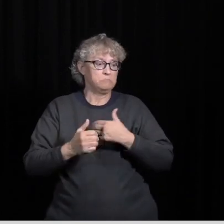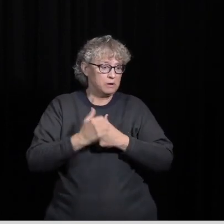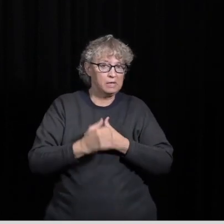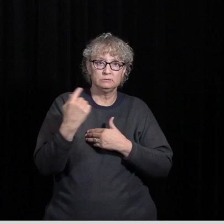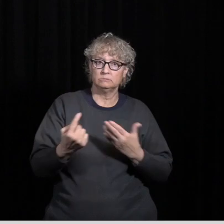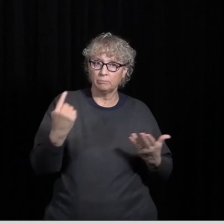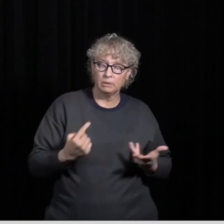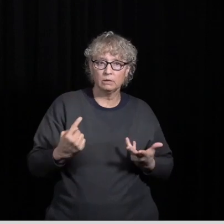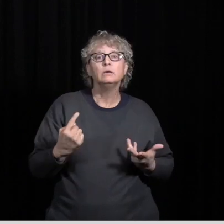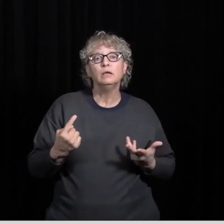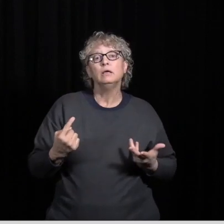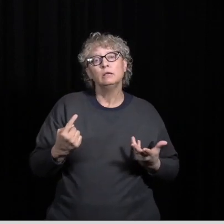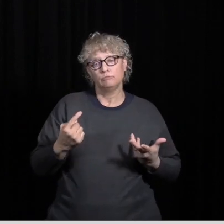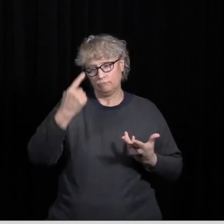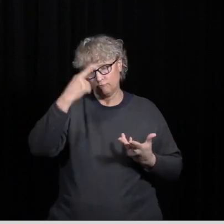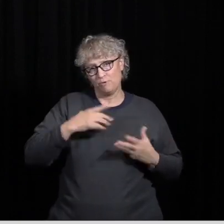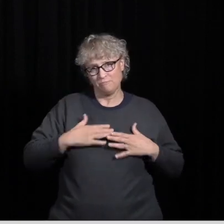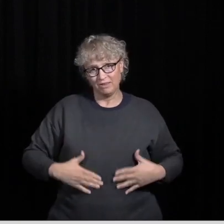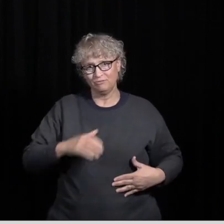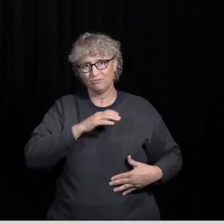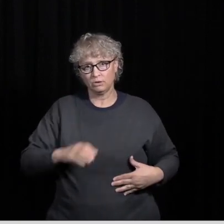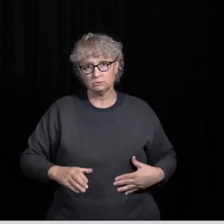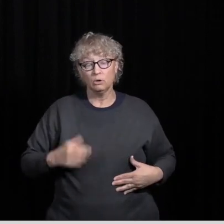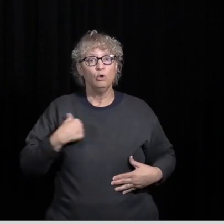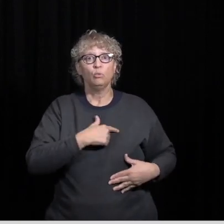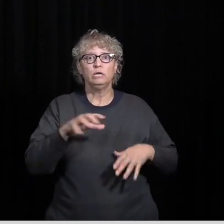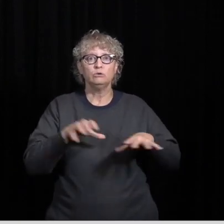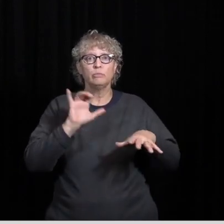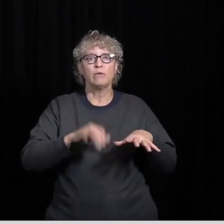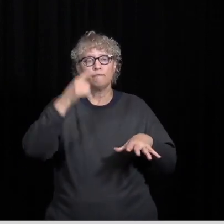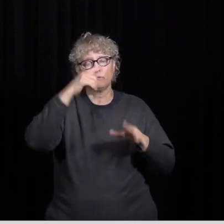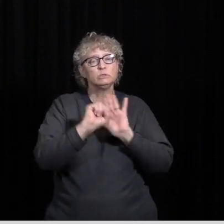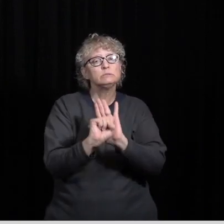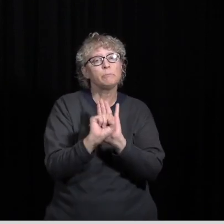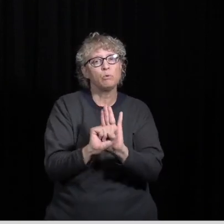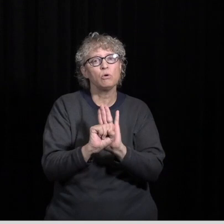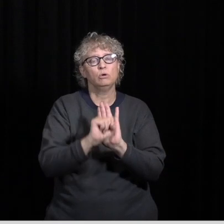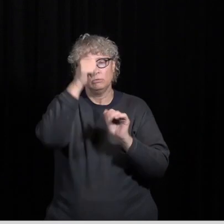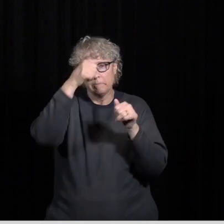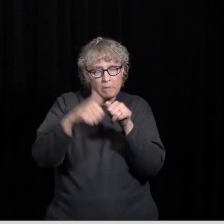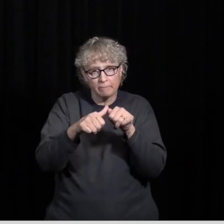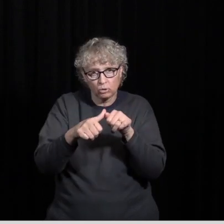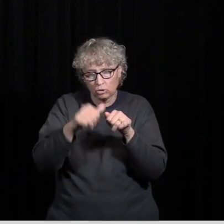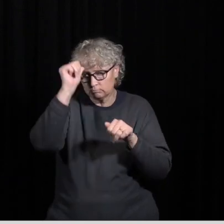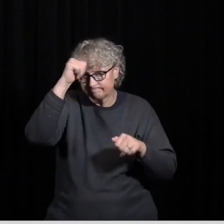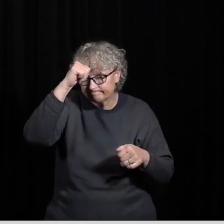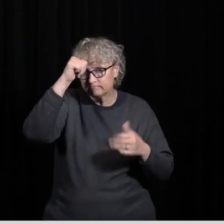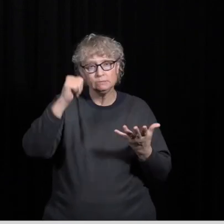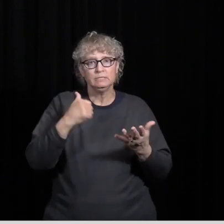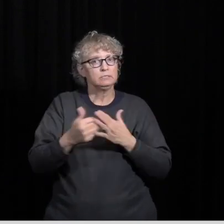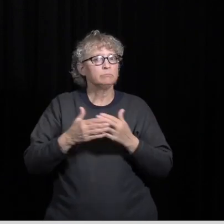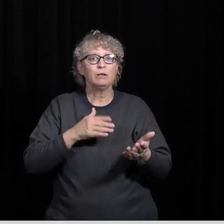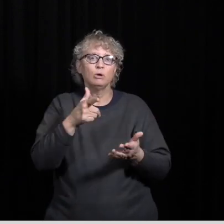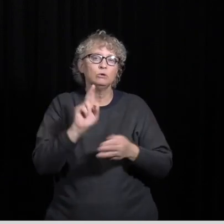something to represent the body of Christ. Really, let me just say, we do this as a symbol and a remembrance, a memorial. It really doesn't matter